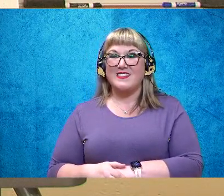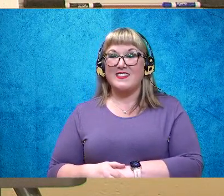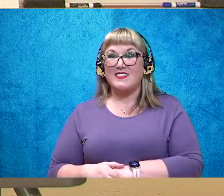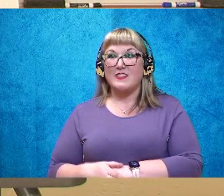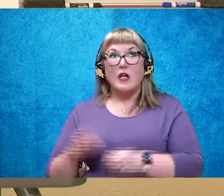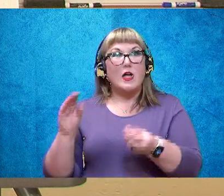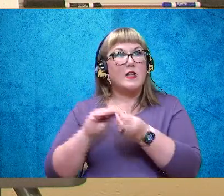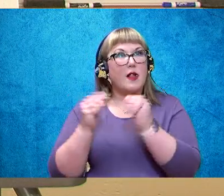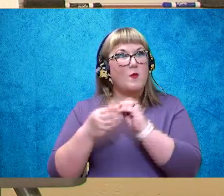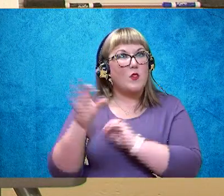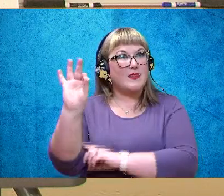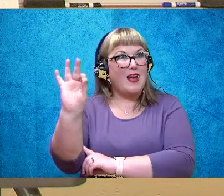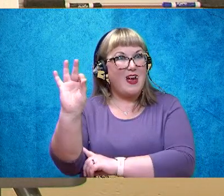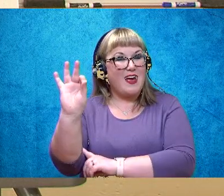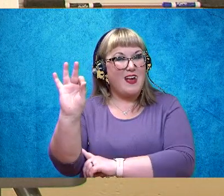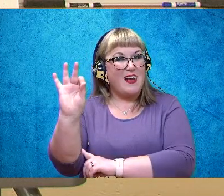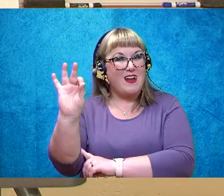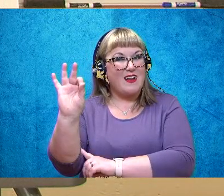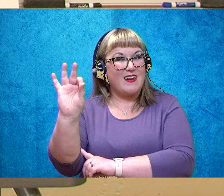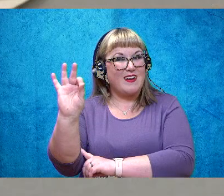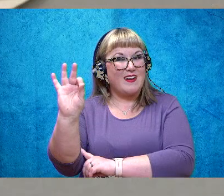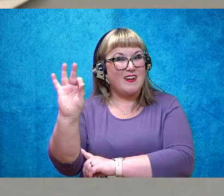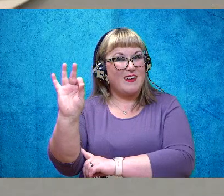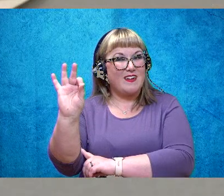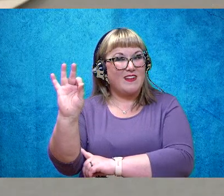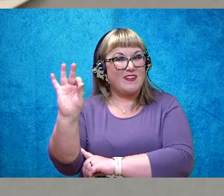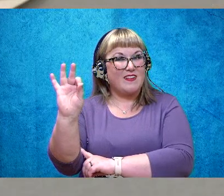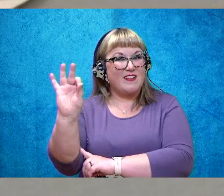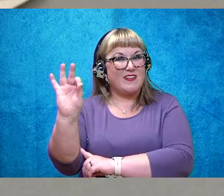Number 9.